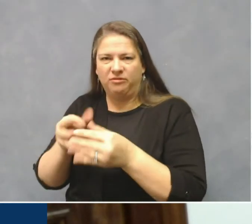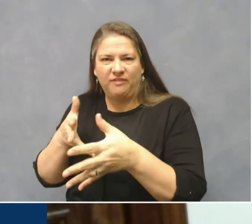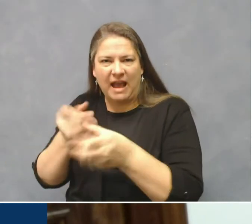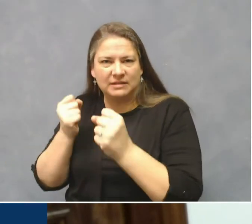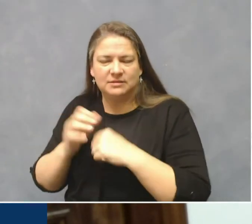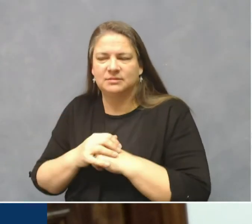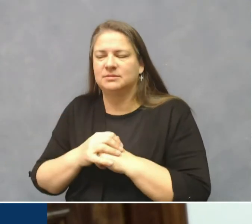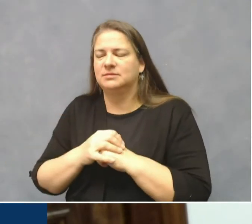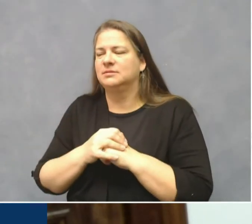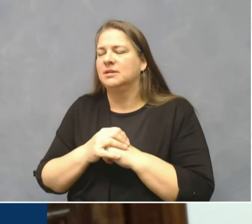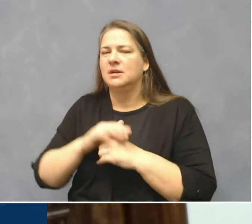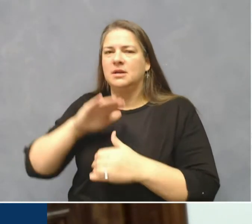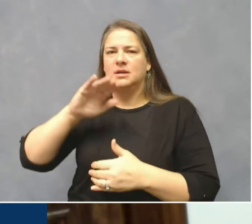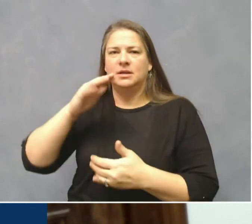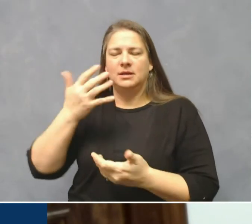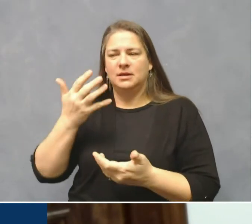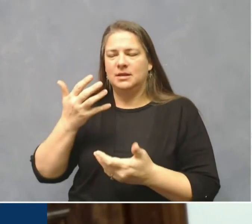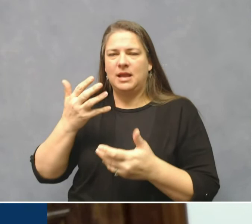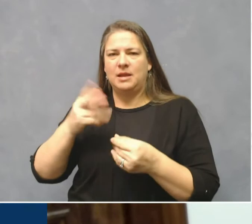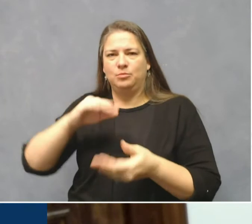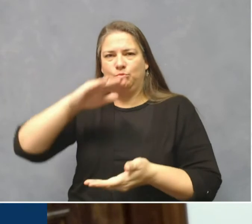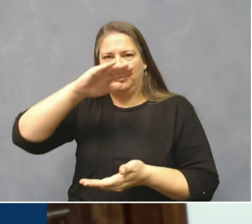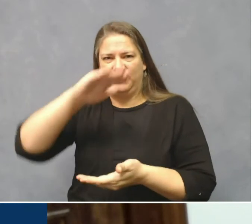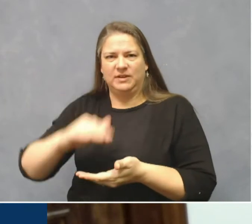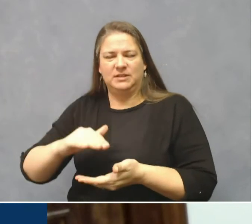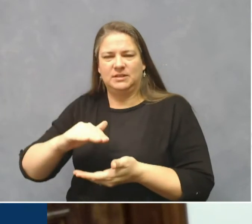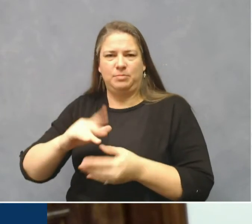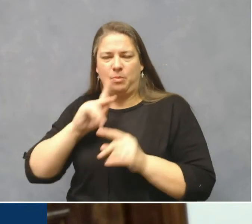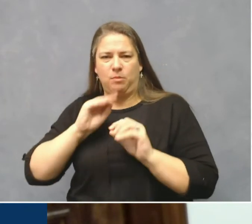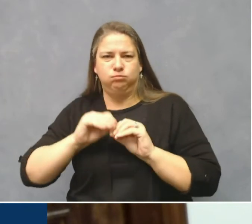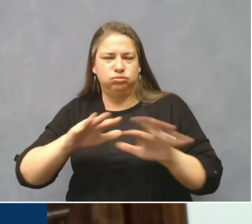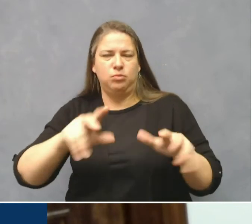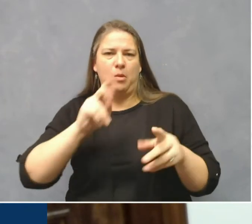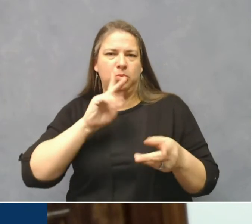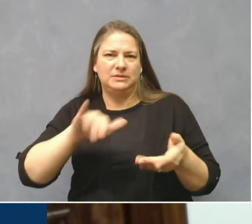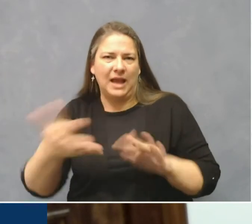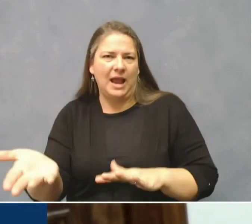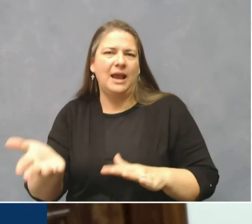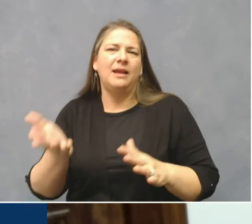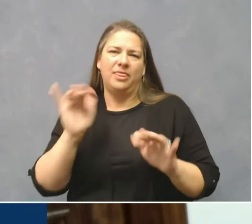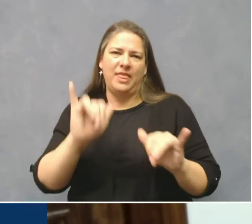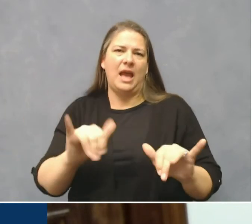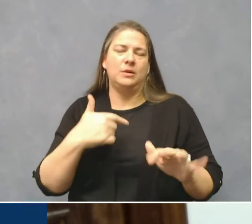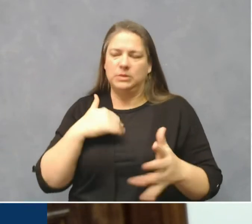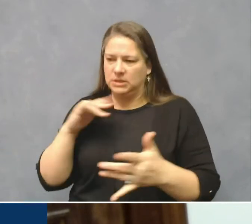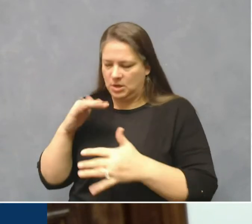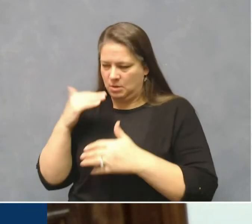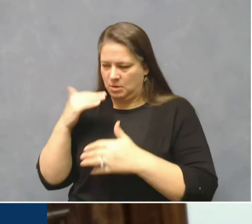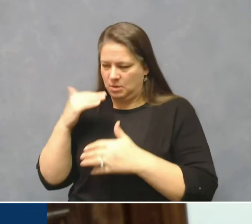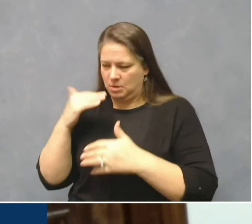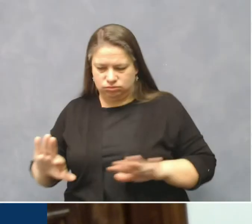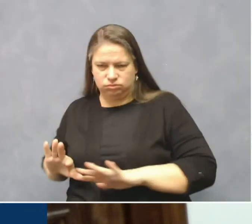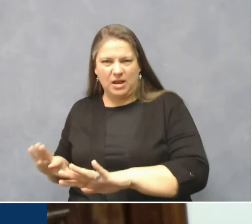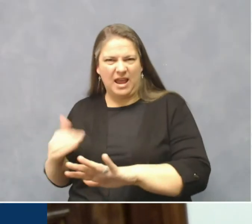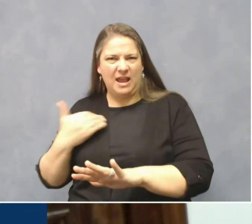at least in the general population, reduce the mortality rate. But again, this virus